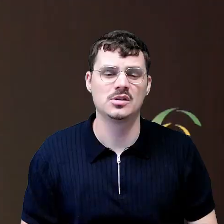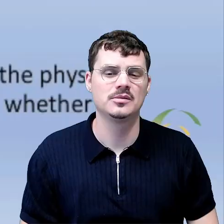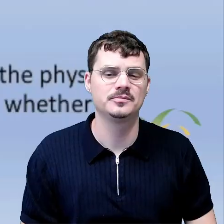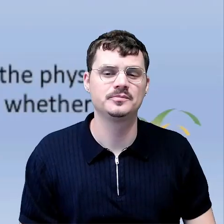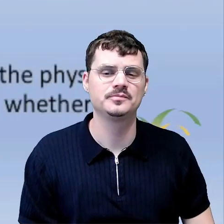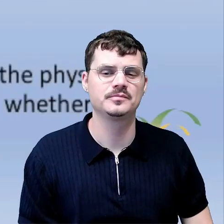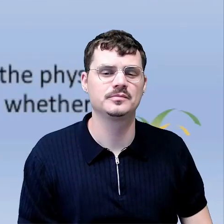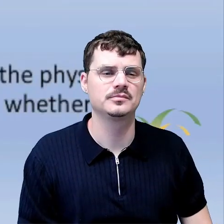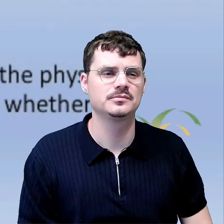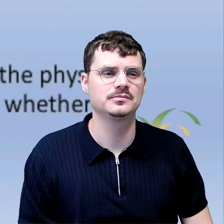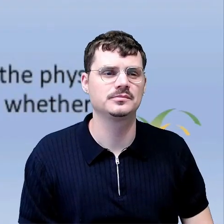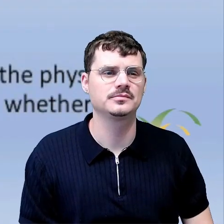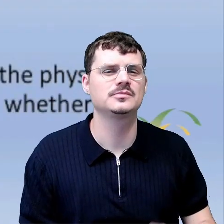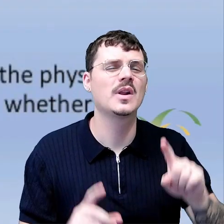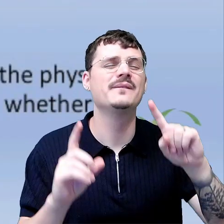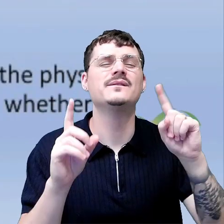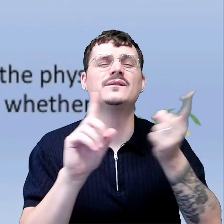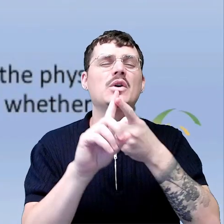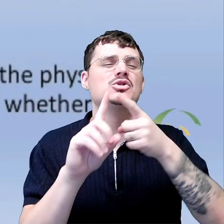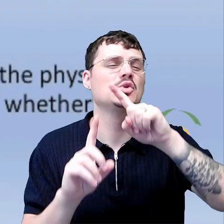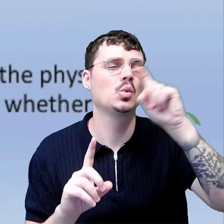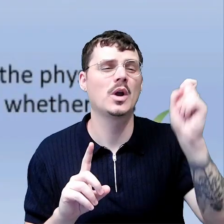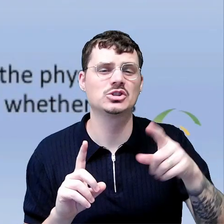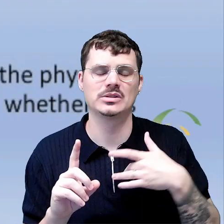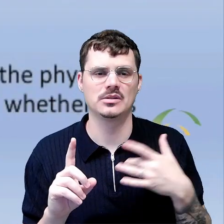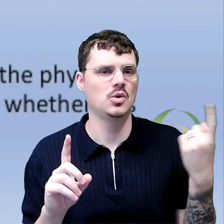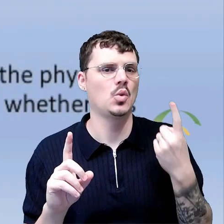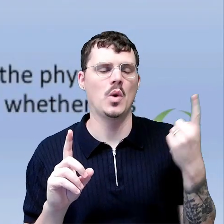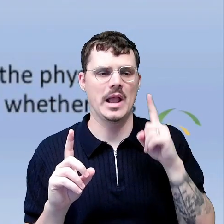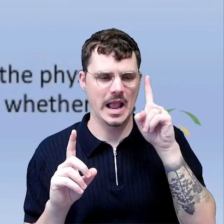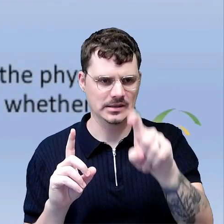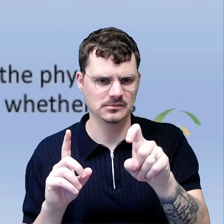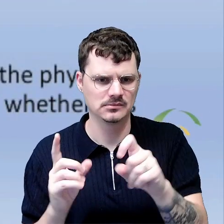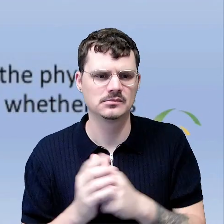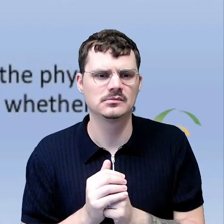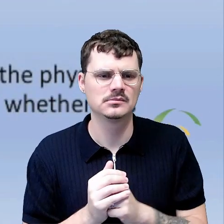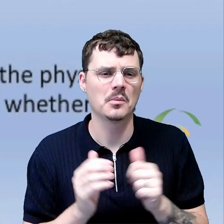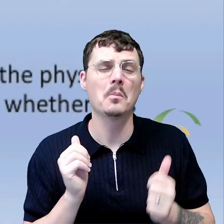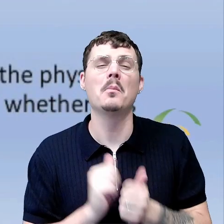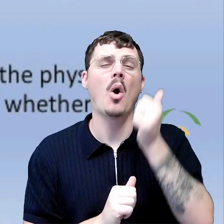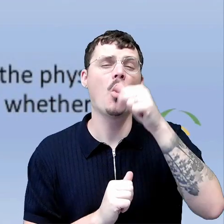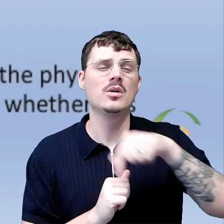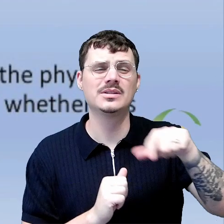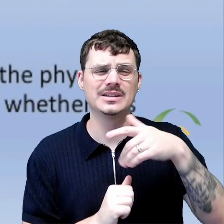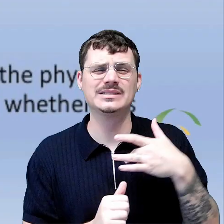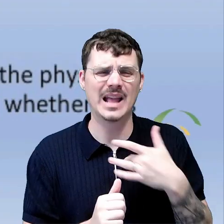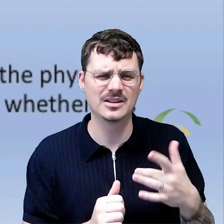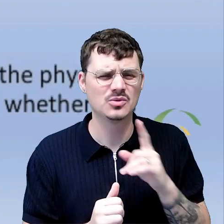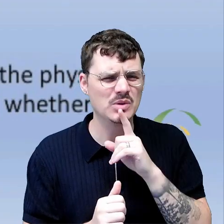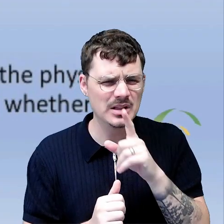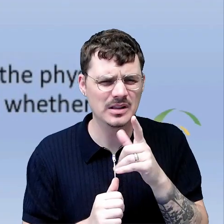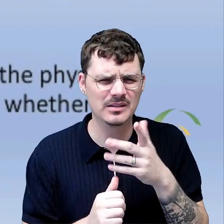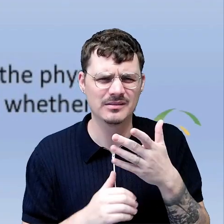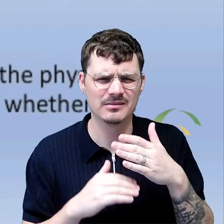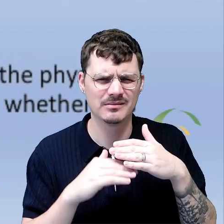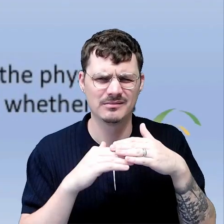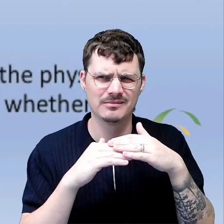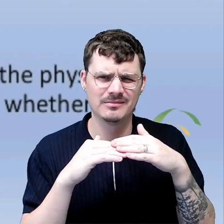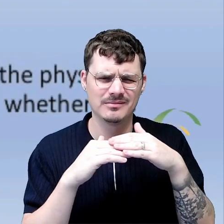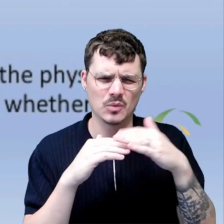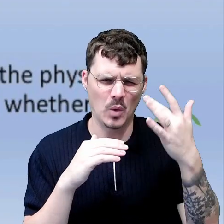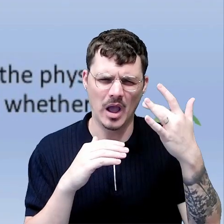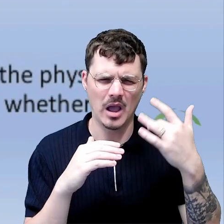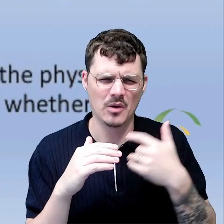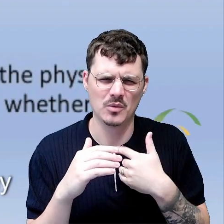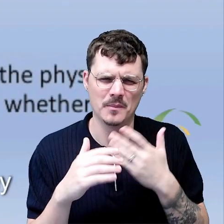The first question to always ask is, most of this stuff is pretty benign. Why are we even bothering with